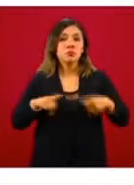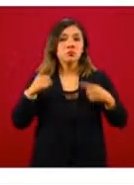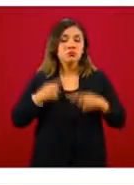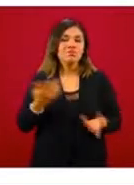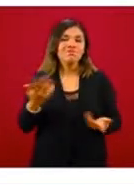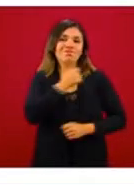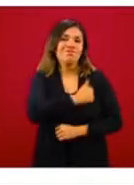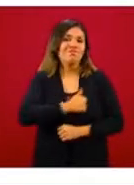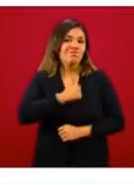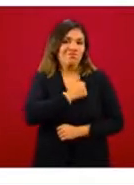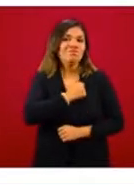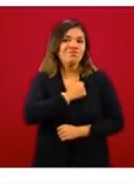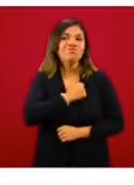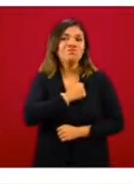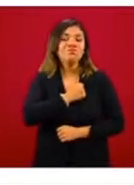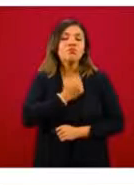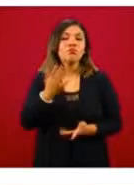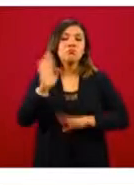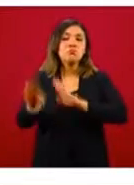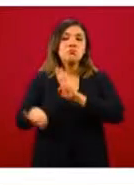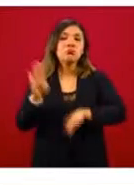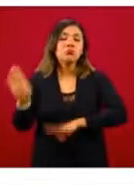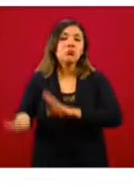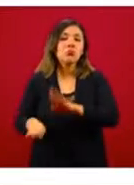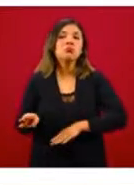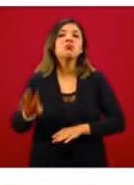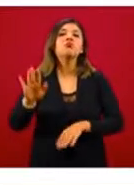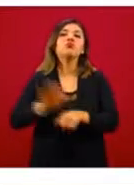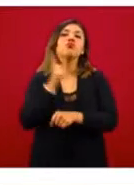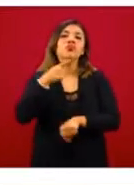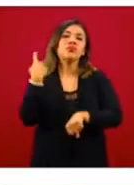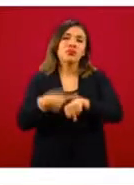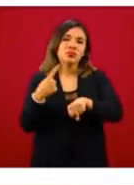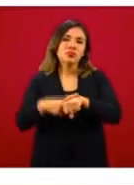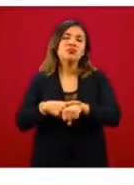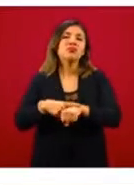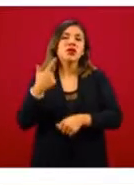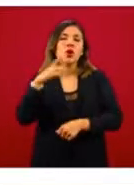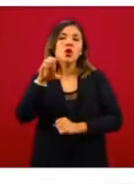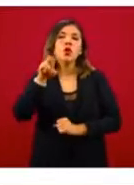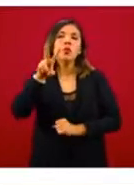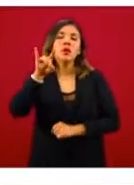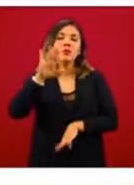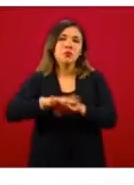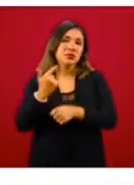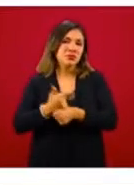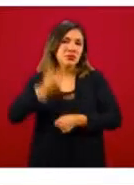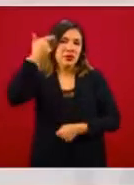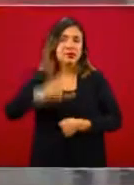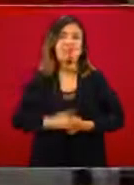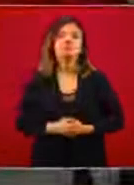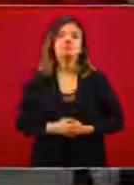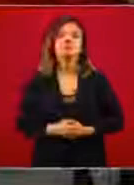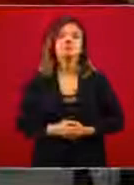10,637 people who very sadly have lost their lives due to complications from